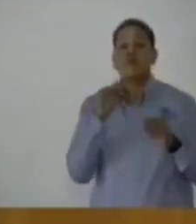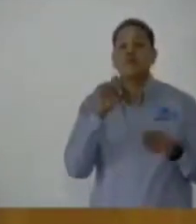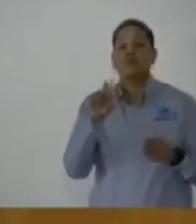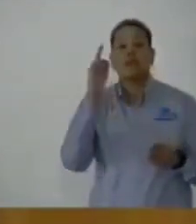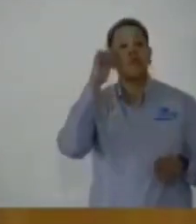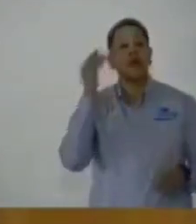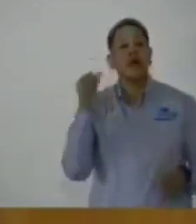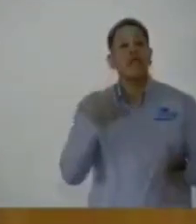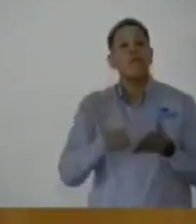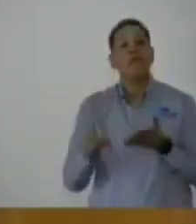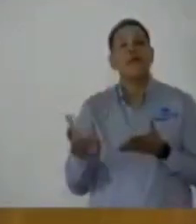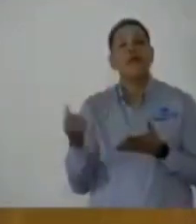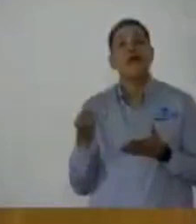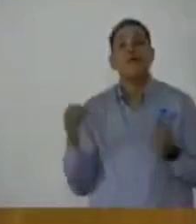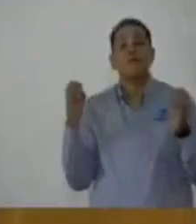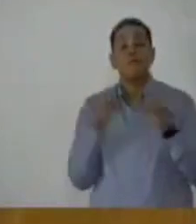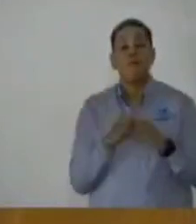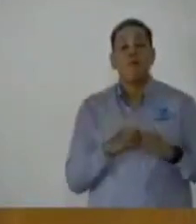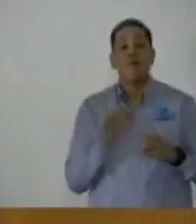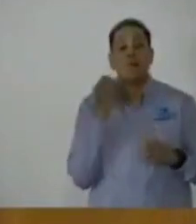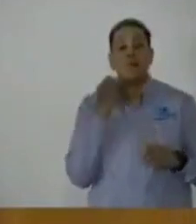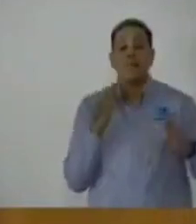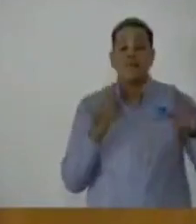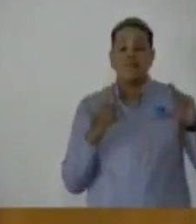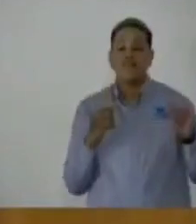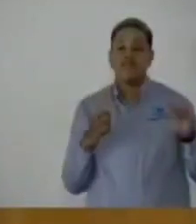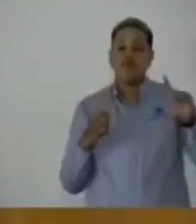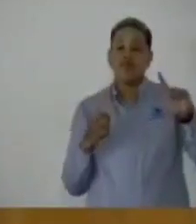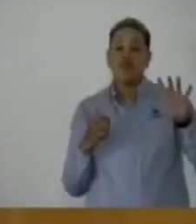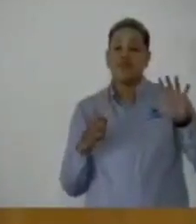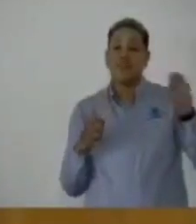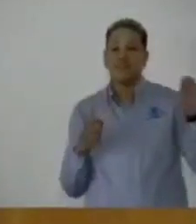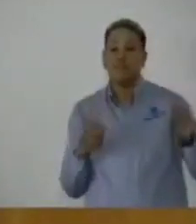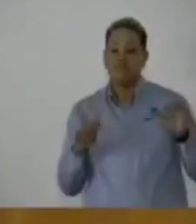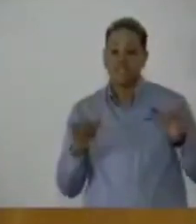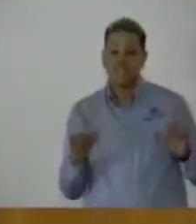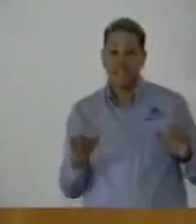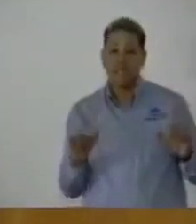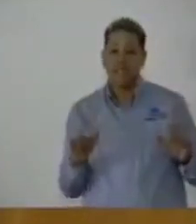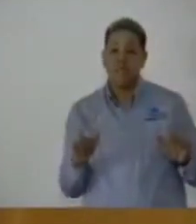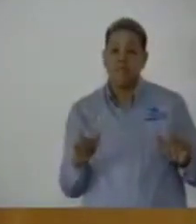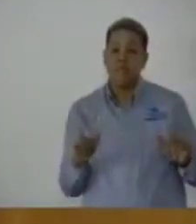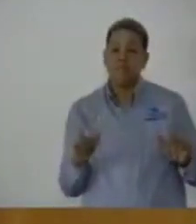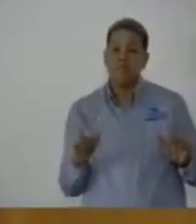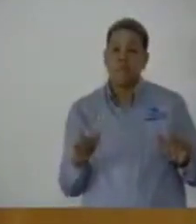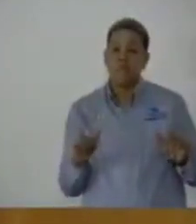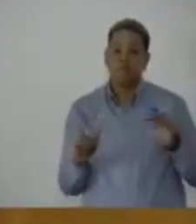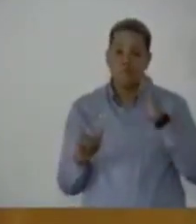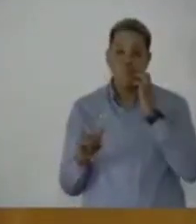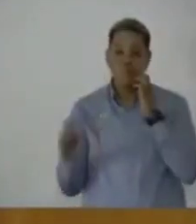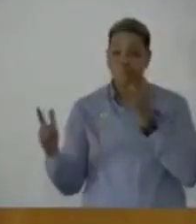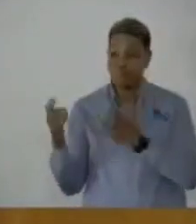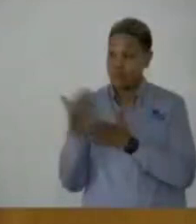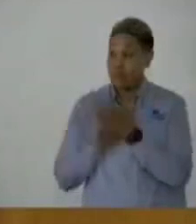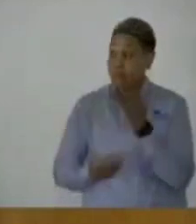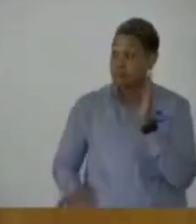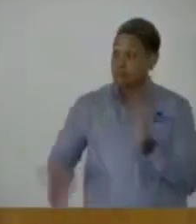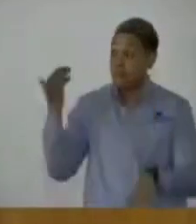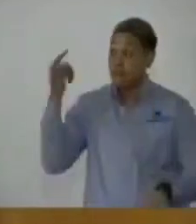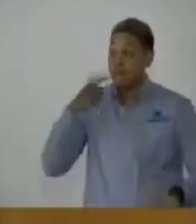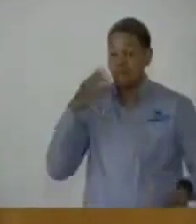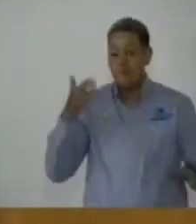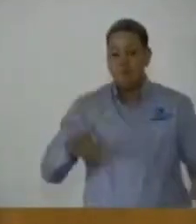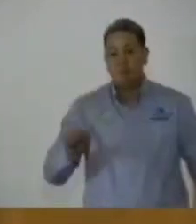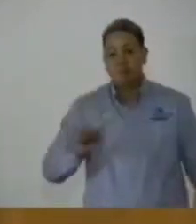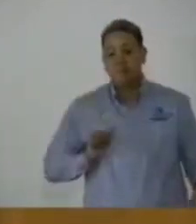taxes if the rate 25% remains the same, which it has. Yes. His salary increase, let's say person A is